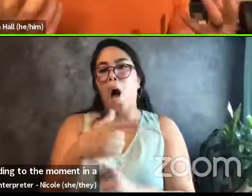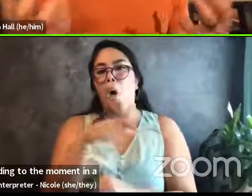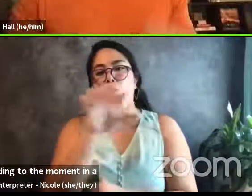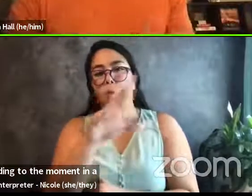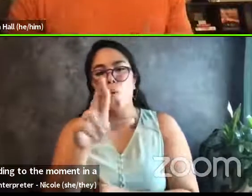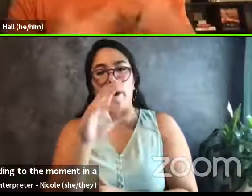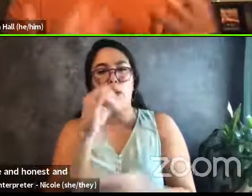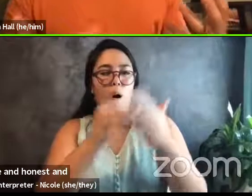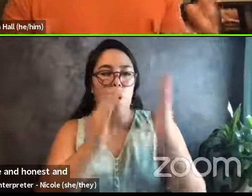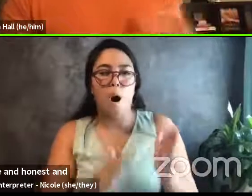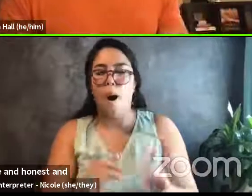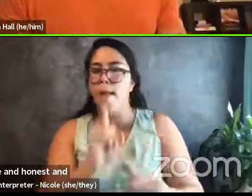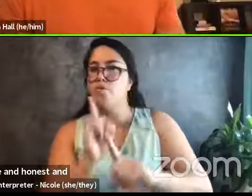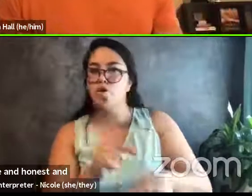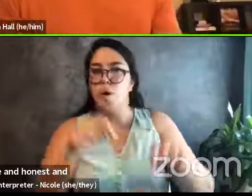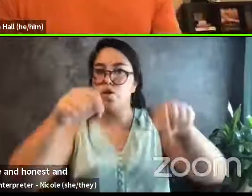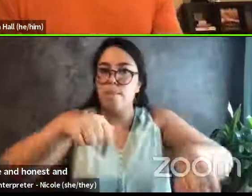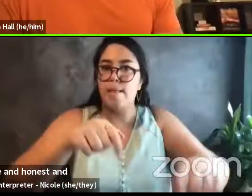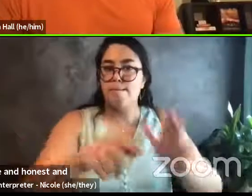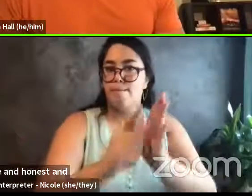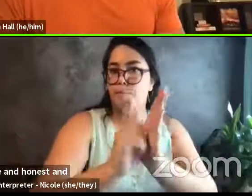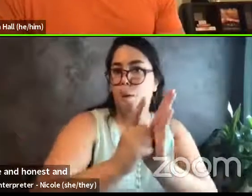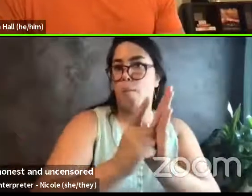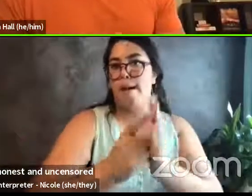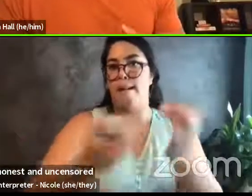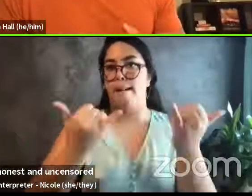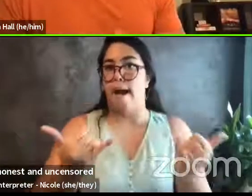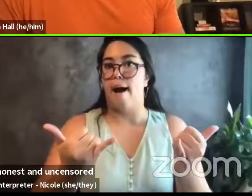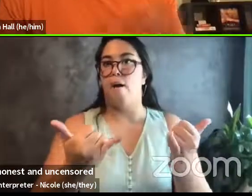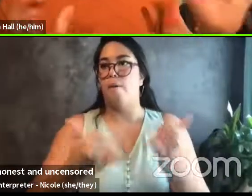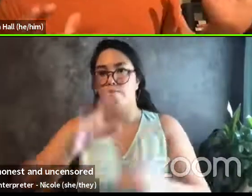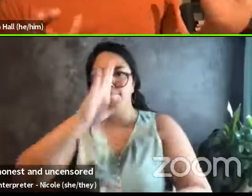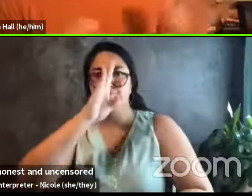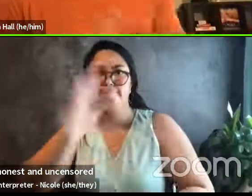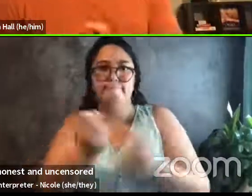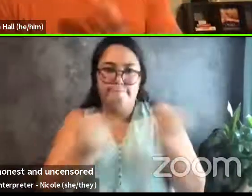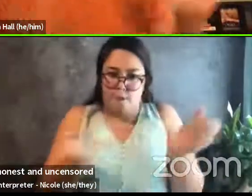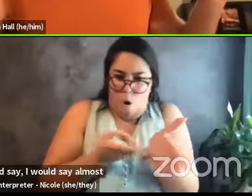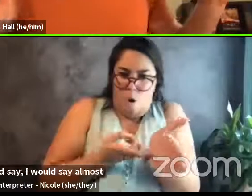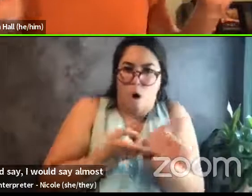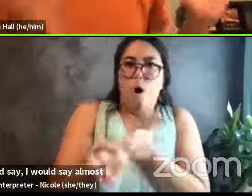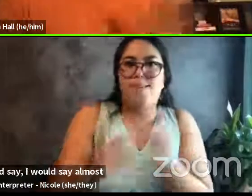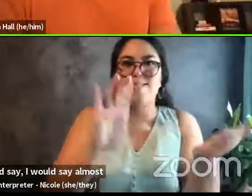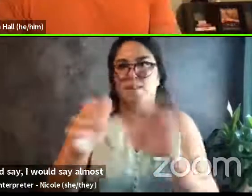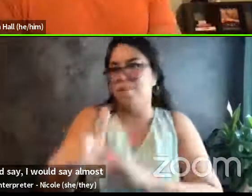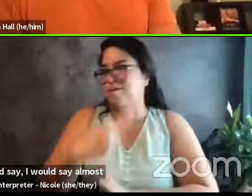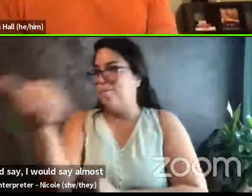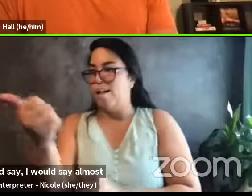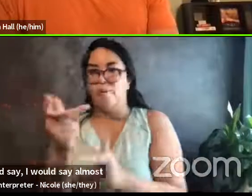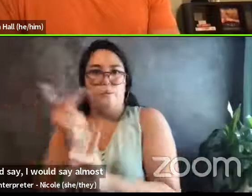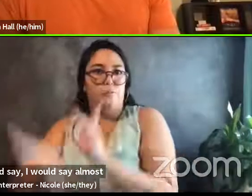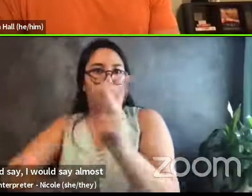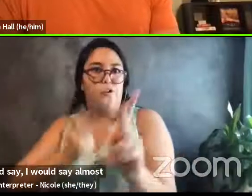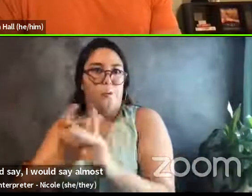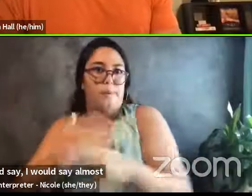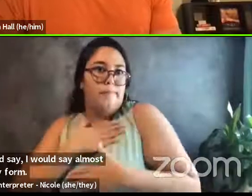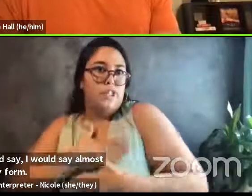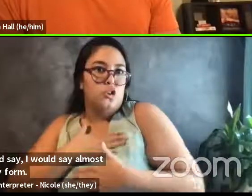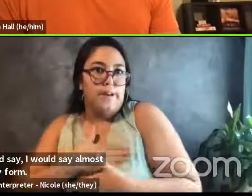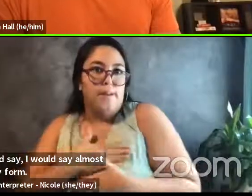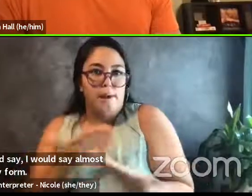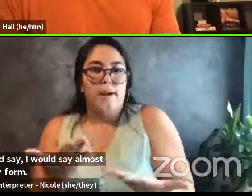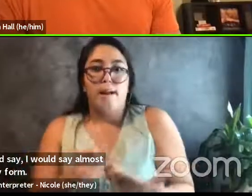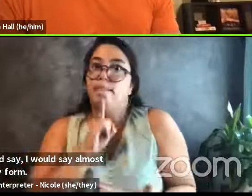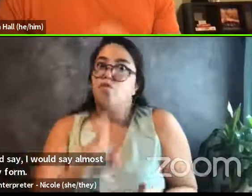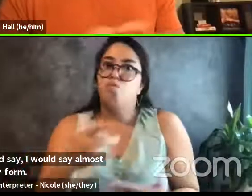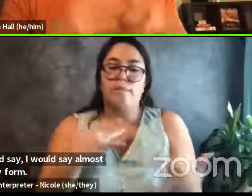honest and uncensored than almost any other form. I would say, I would say almost, you know, pretty much any form. Um, and that's really